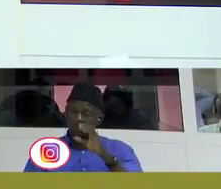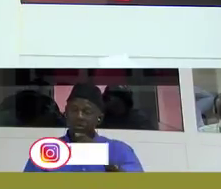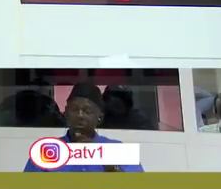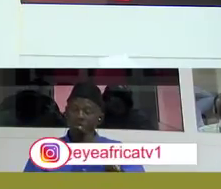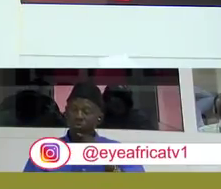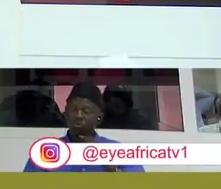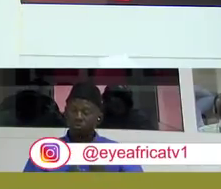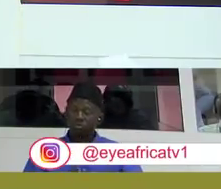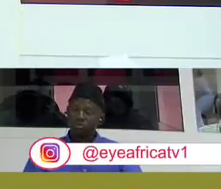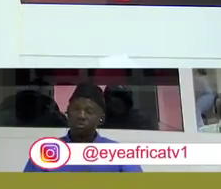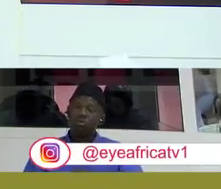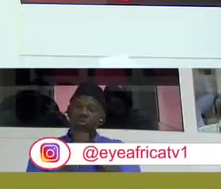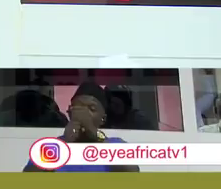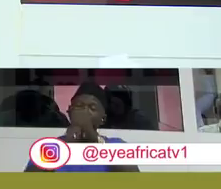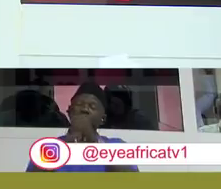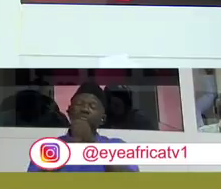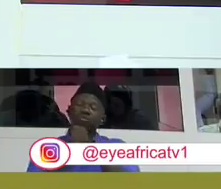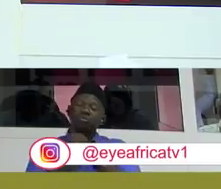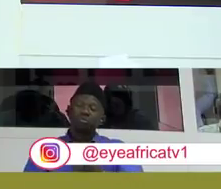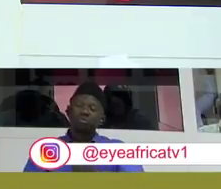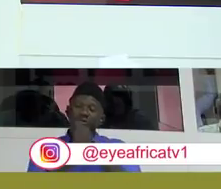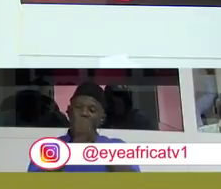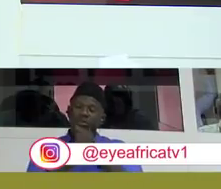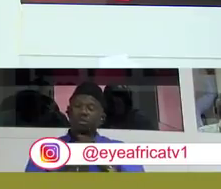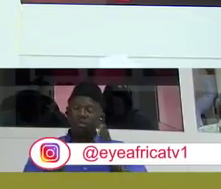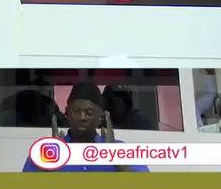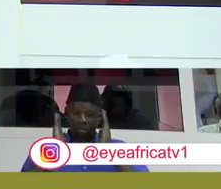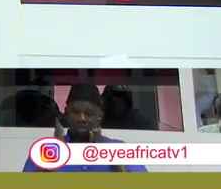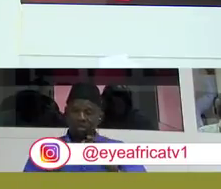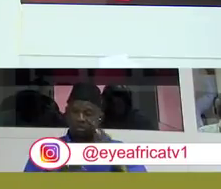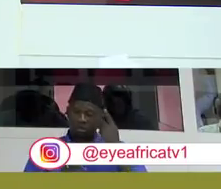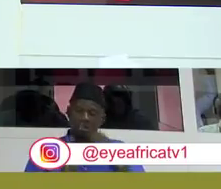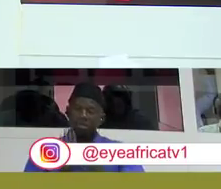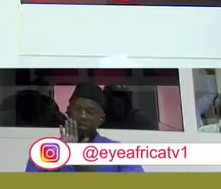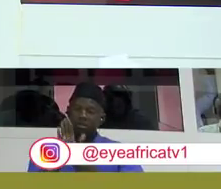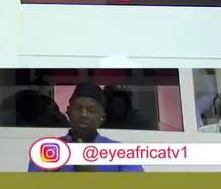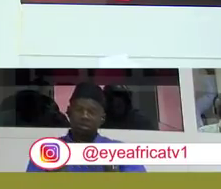its Islamic identity and respect.